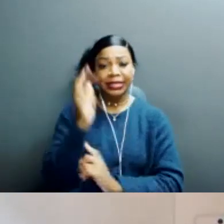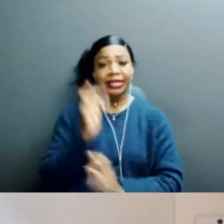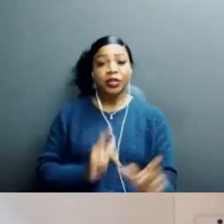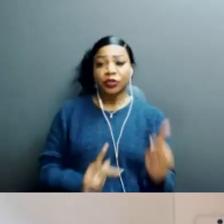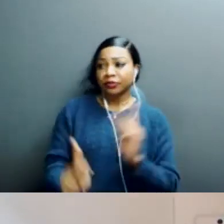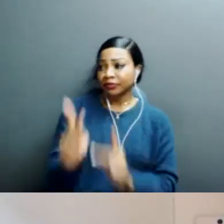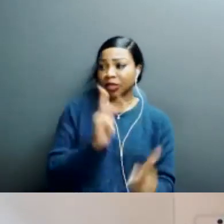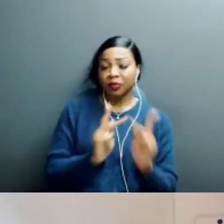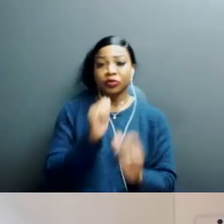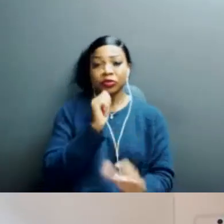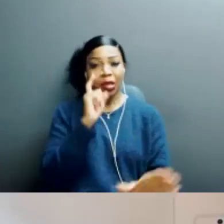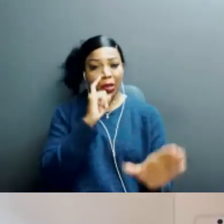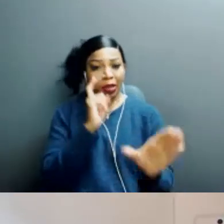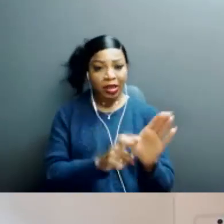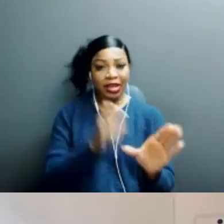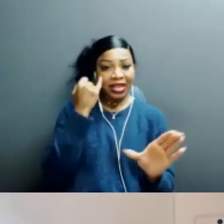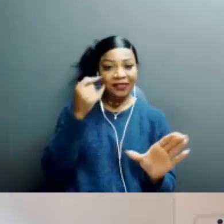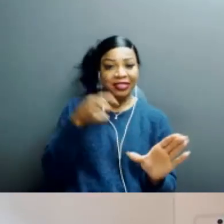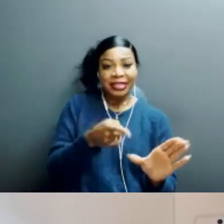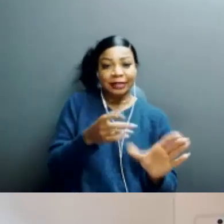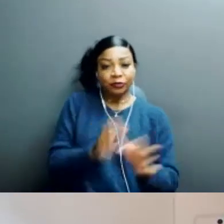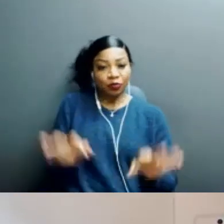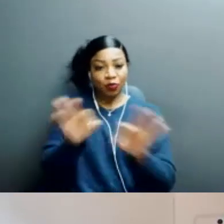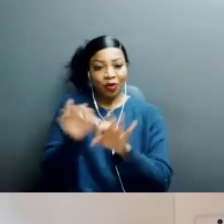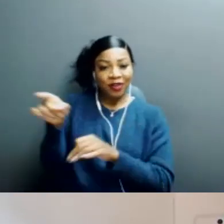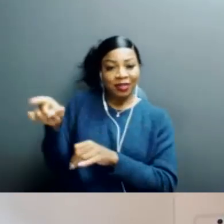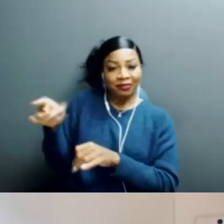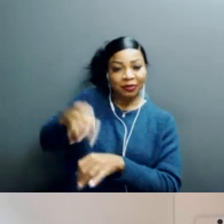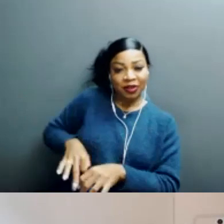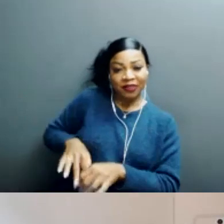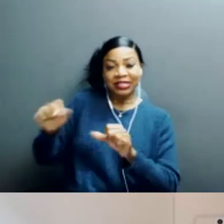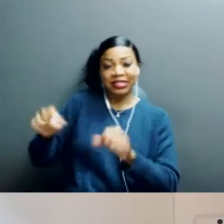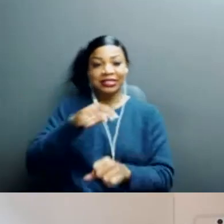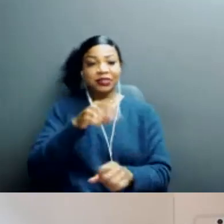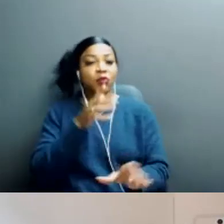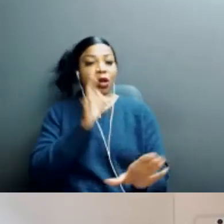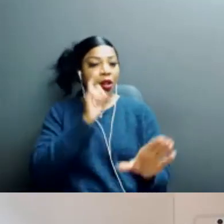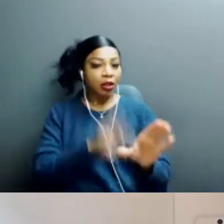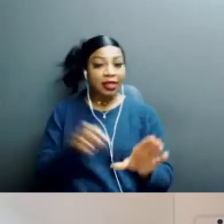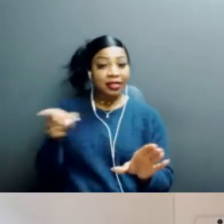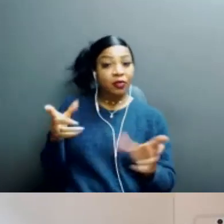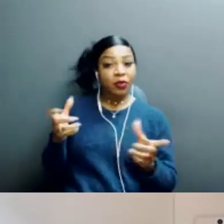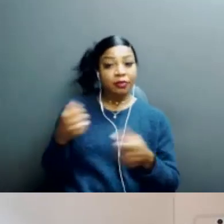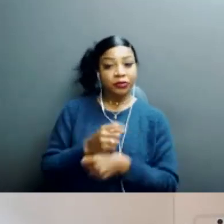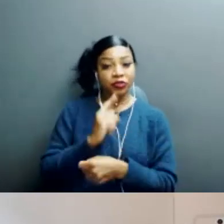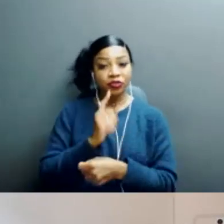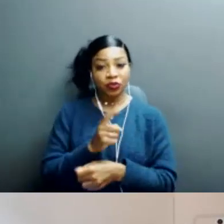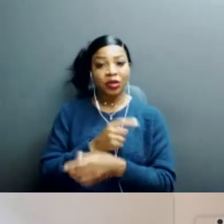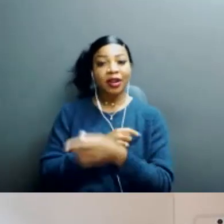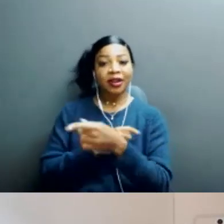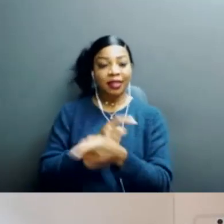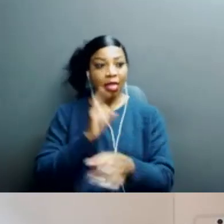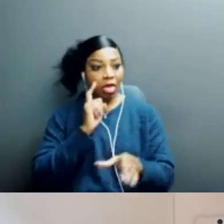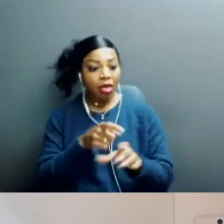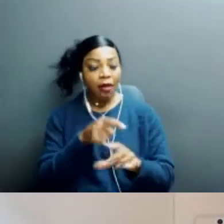actually are a key figure for an organization and then yes they could be targeted and they want to make sure that they have put certain measures in